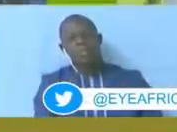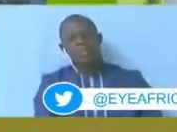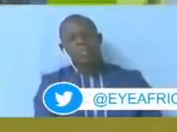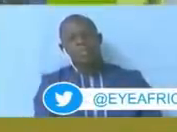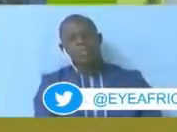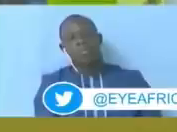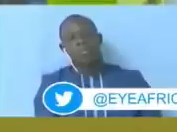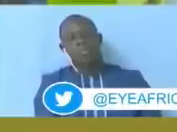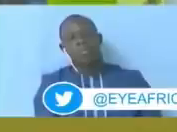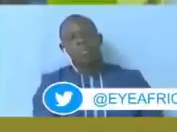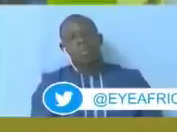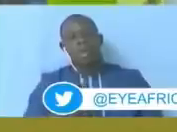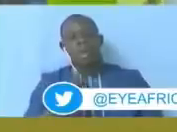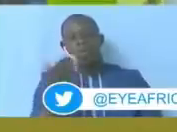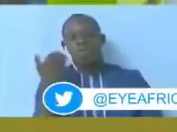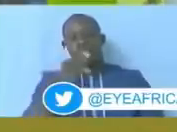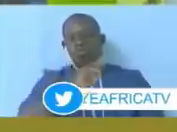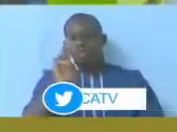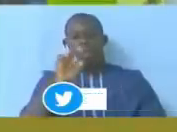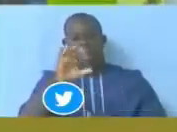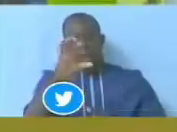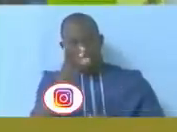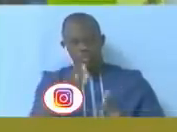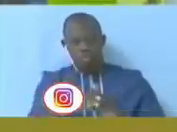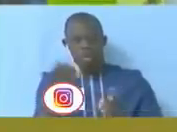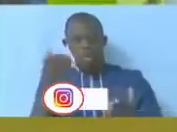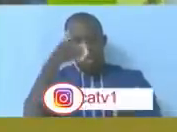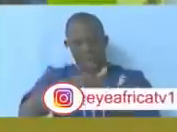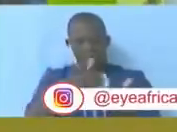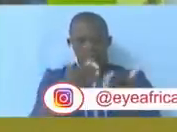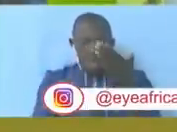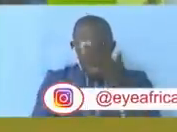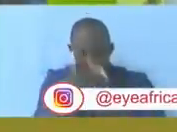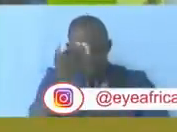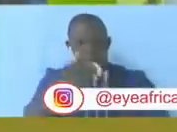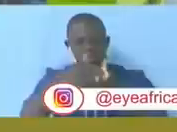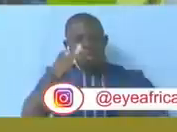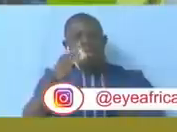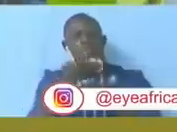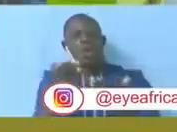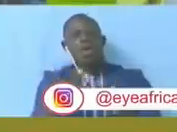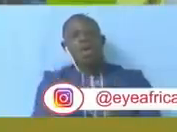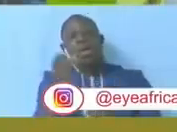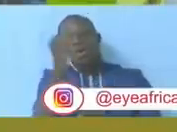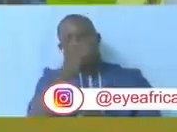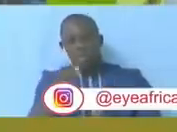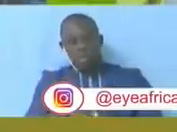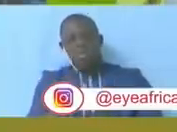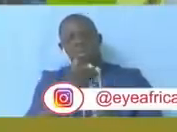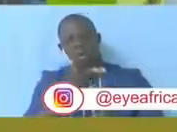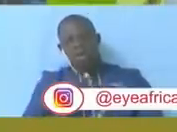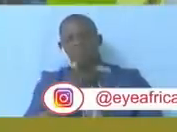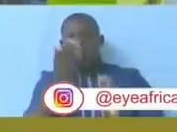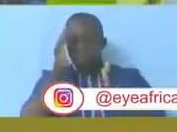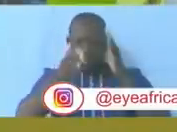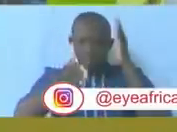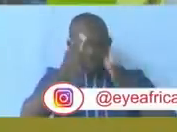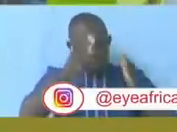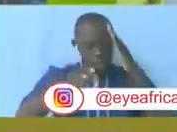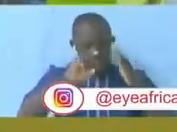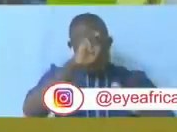to come here much earlier. Man na no ninjunan. Mainly because of my schedule. Kadu mi oti na wale in the